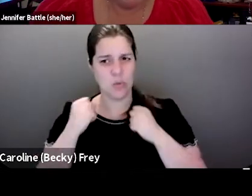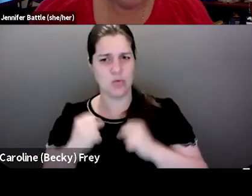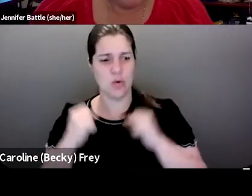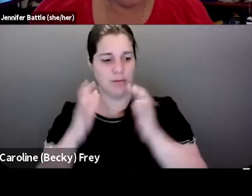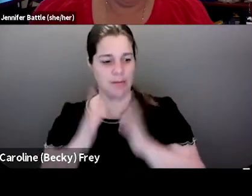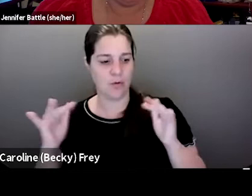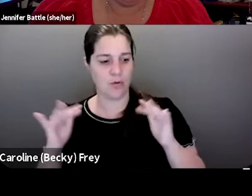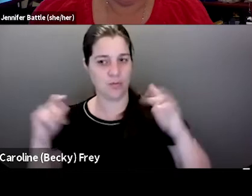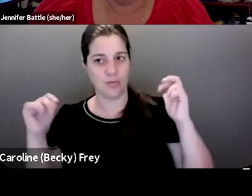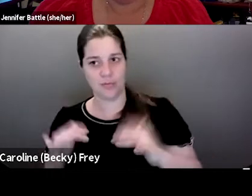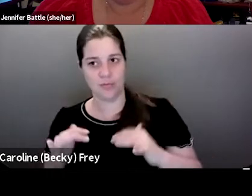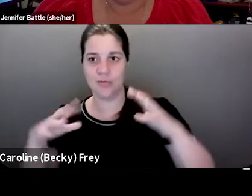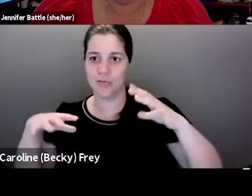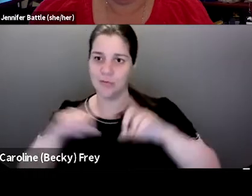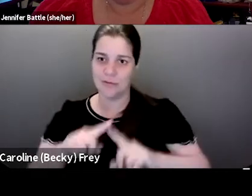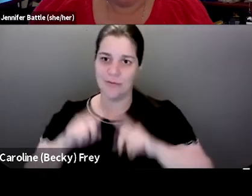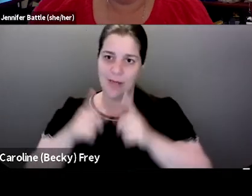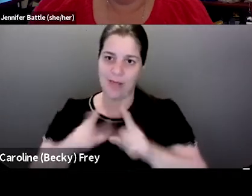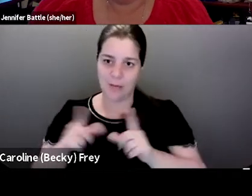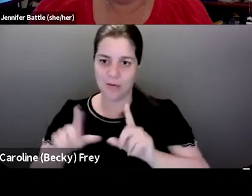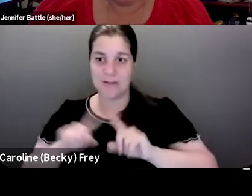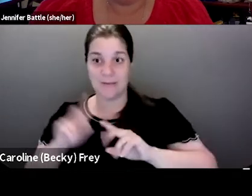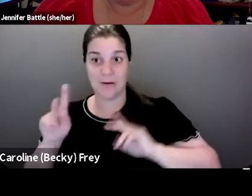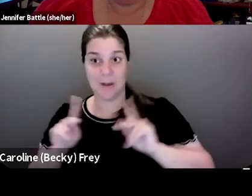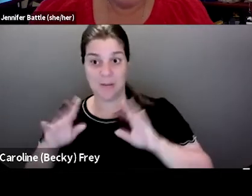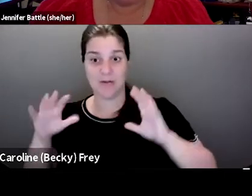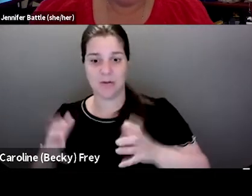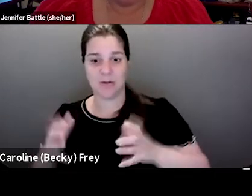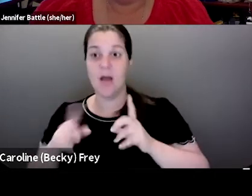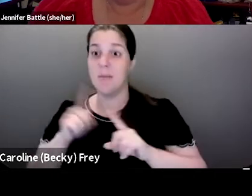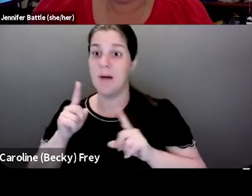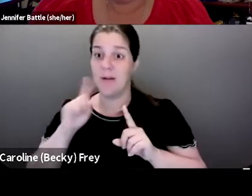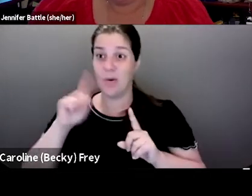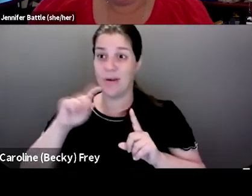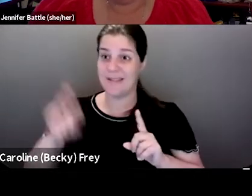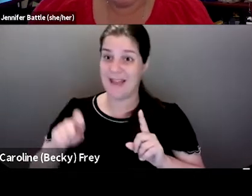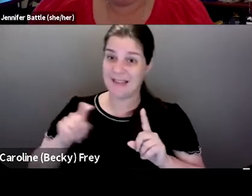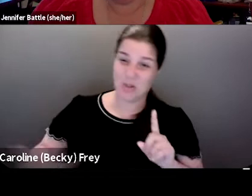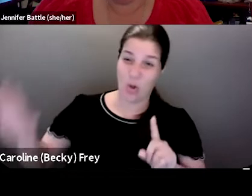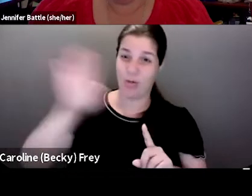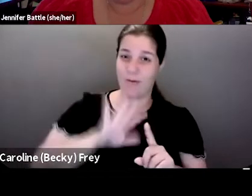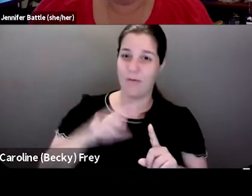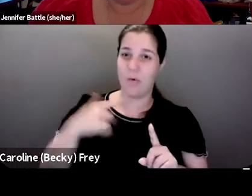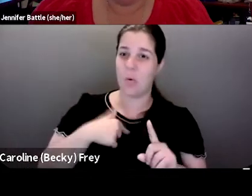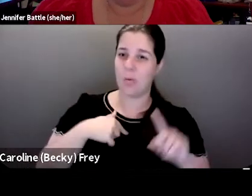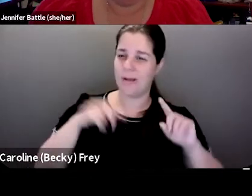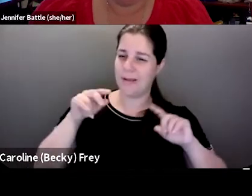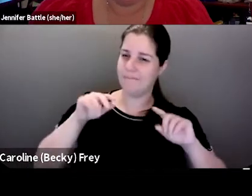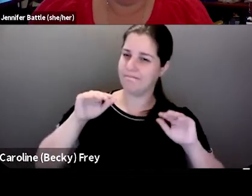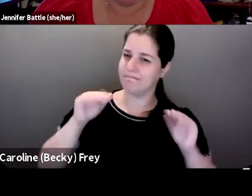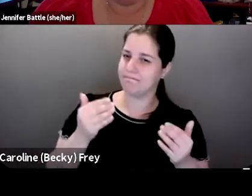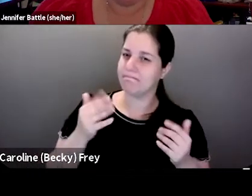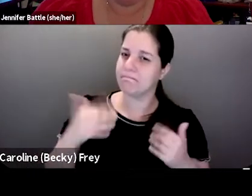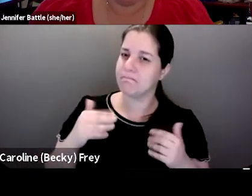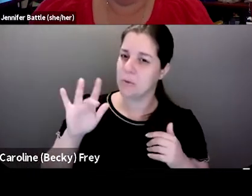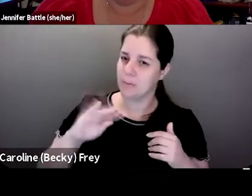of different languages and folks across the entire state of Texas, we look at about 25% of people in the